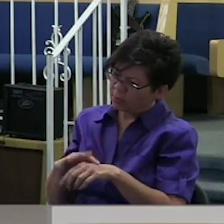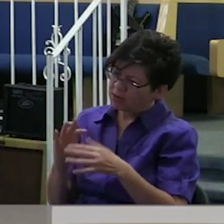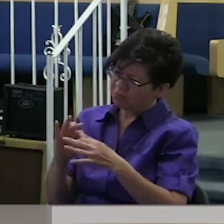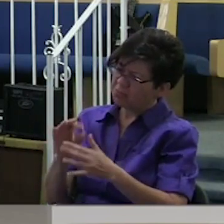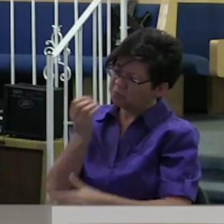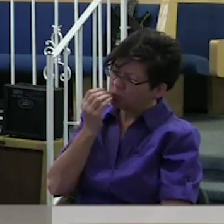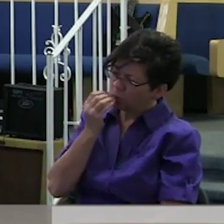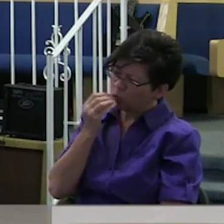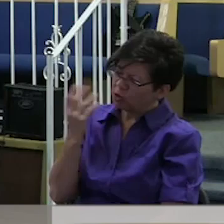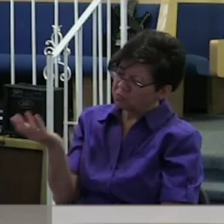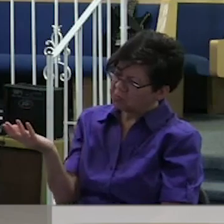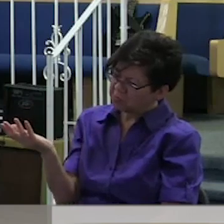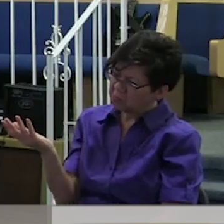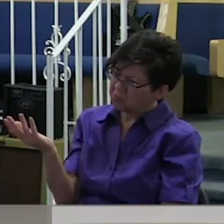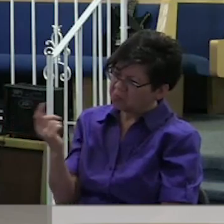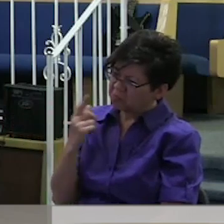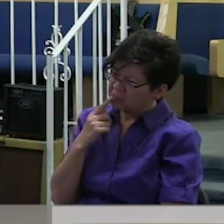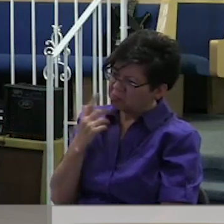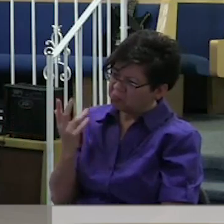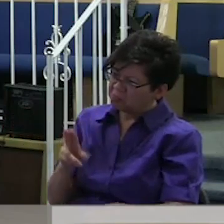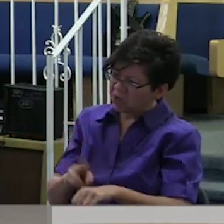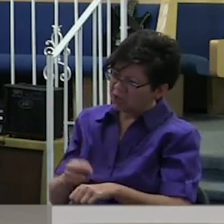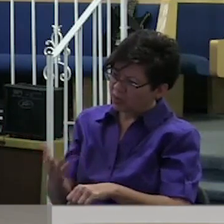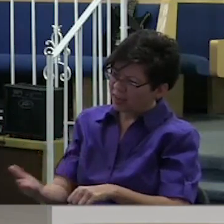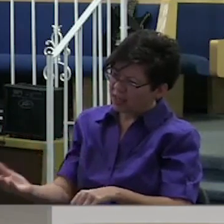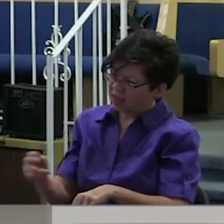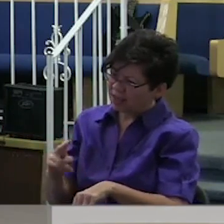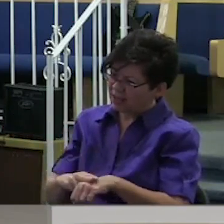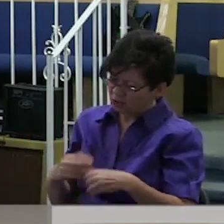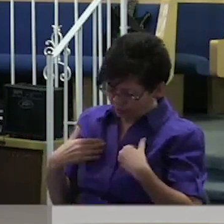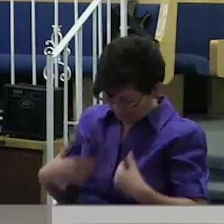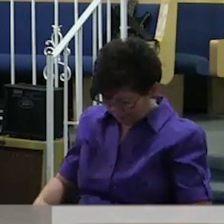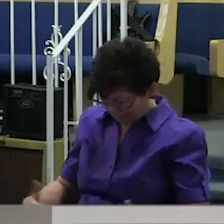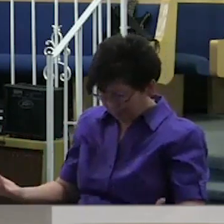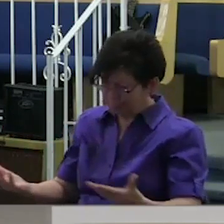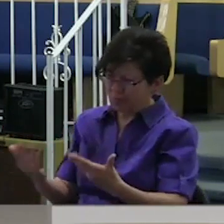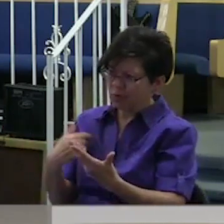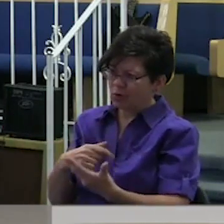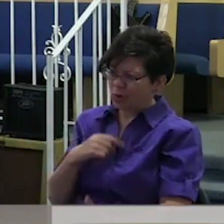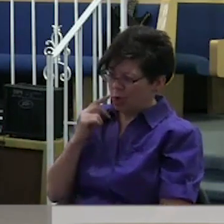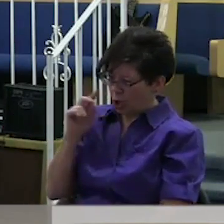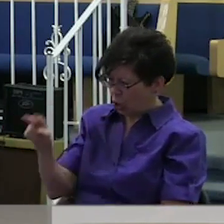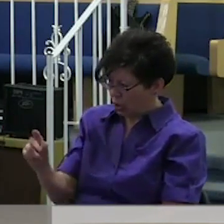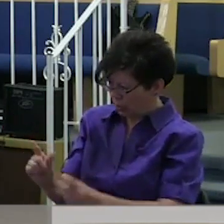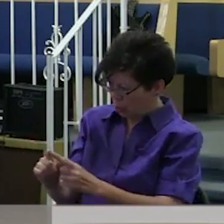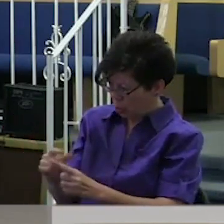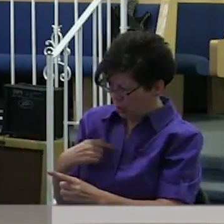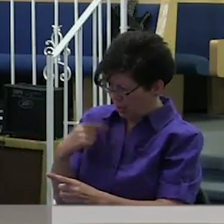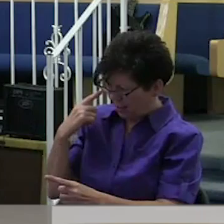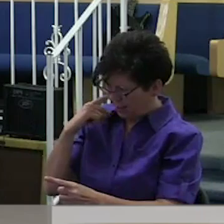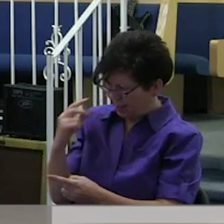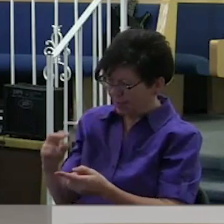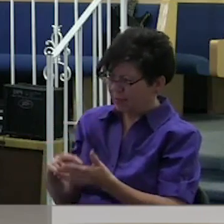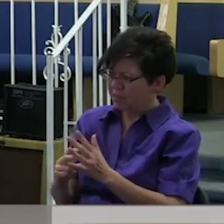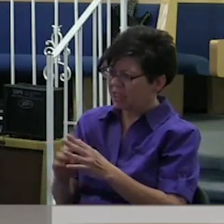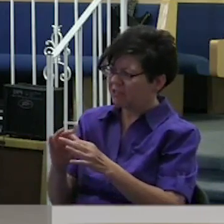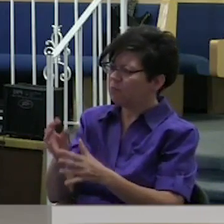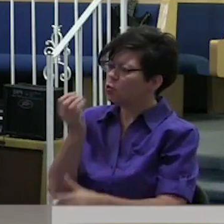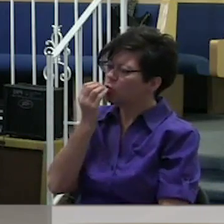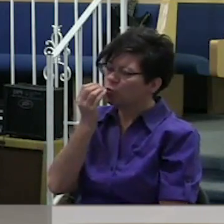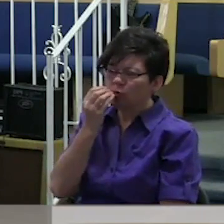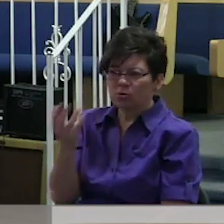food. Being a natural thing, being natural beings, we would look at it as being something dealing with